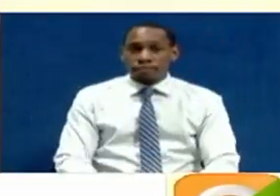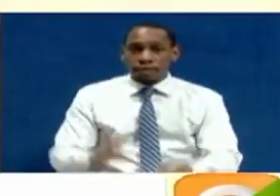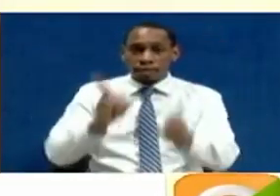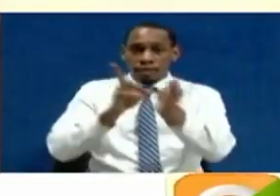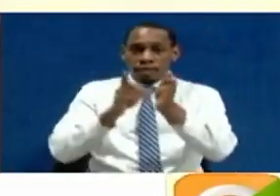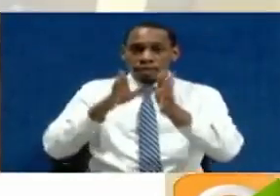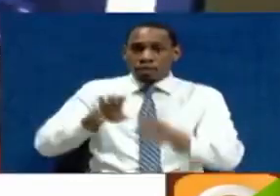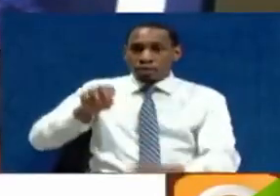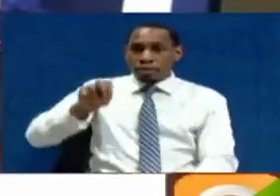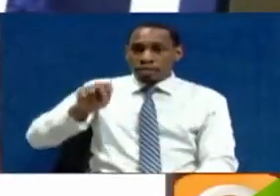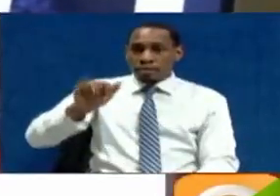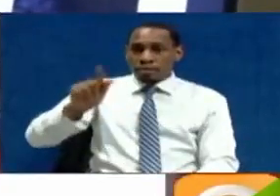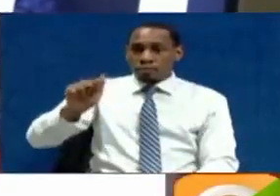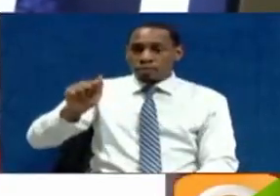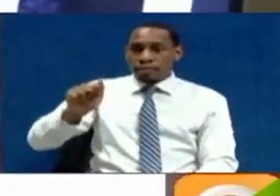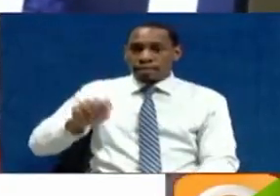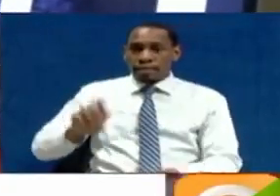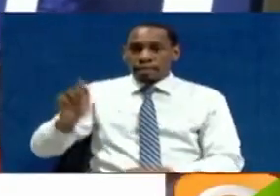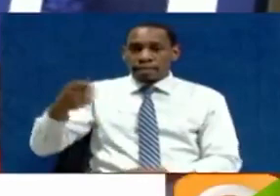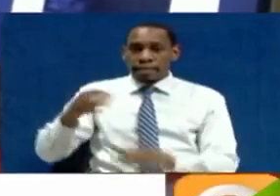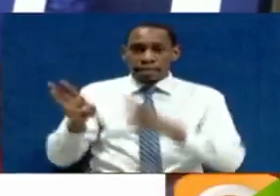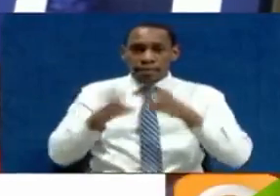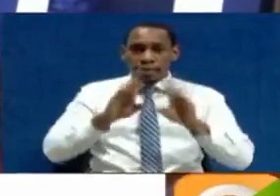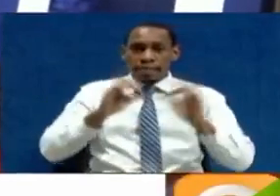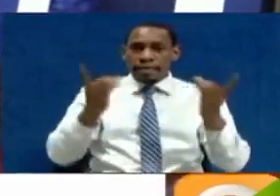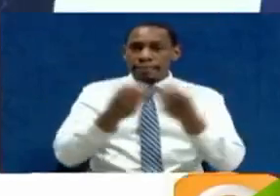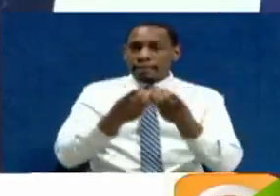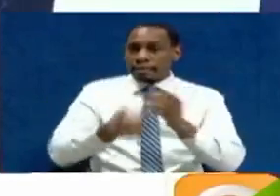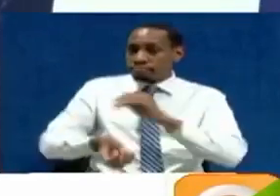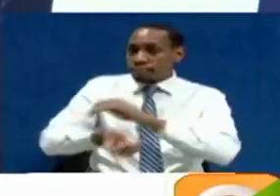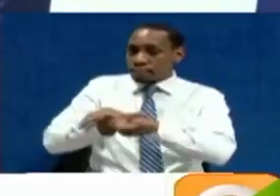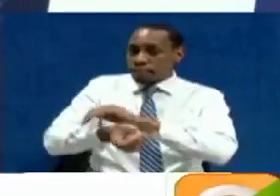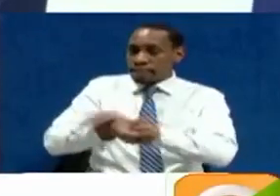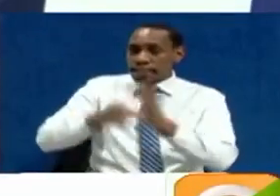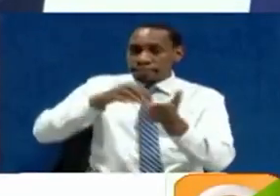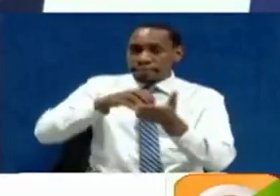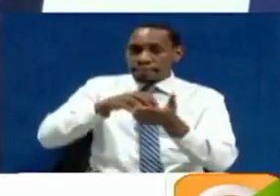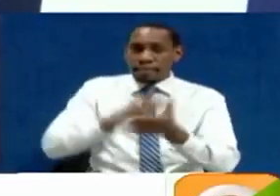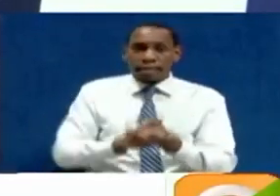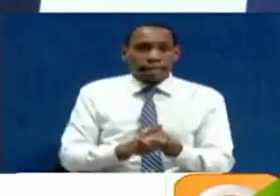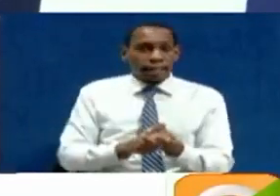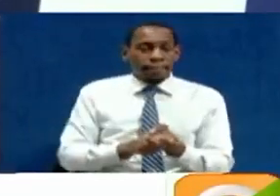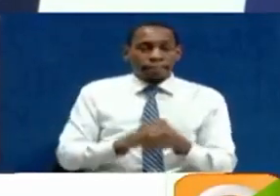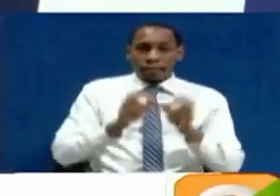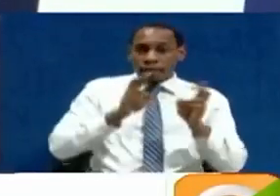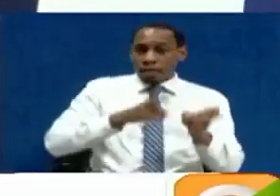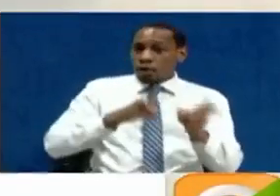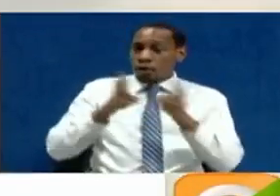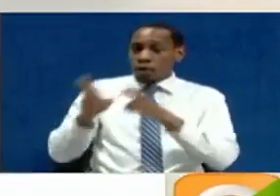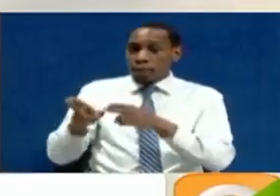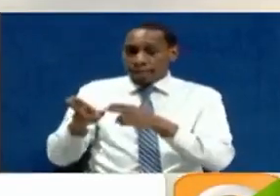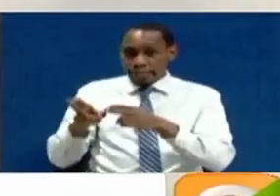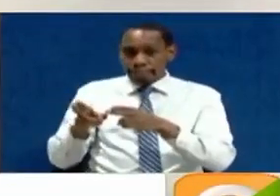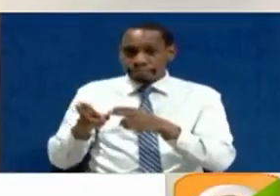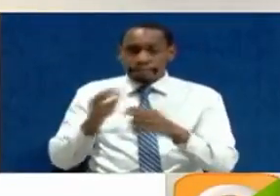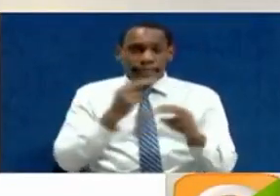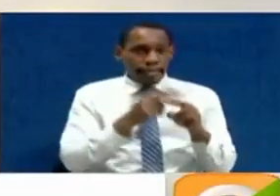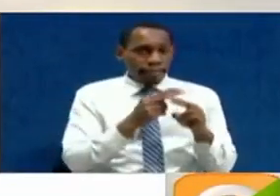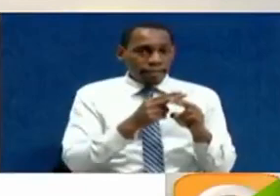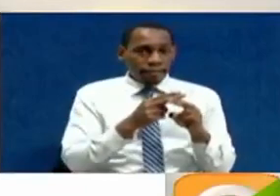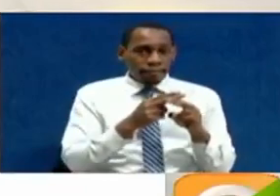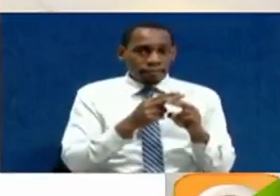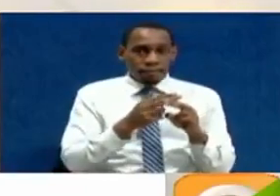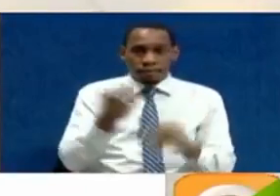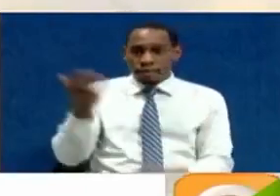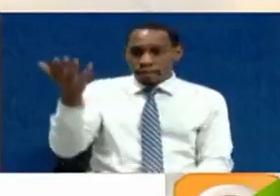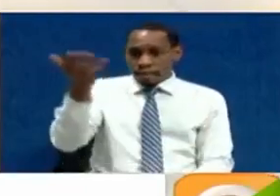Dr. Richard Mwita of Kenya Meteorological Department explains the occurrence. Normally from what we call